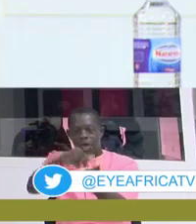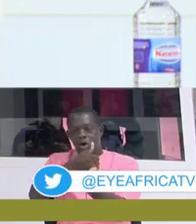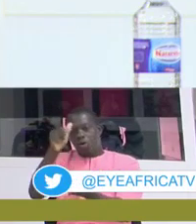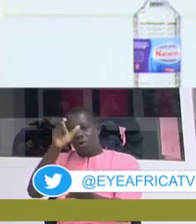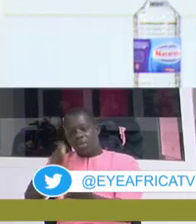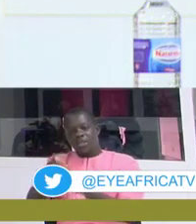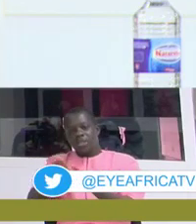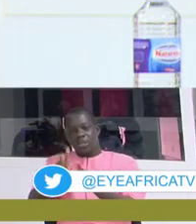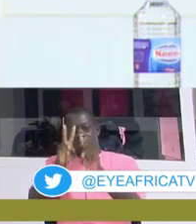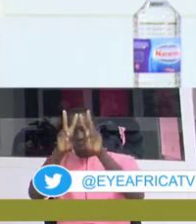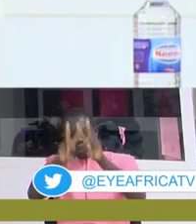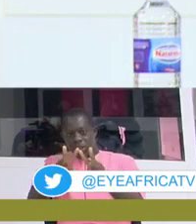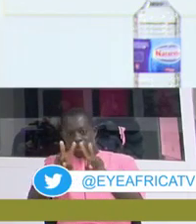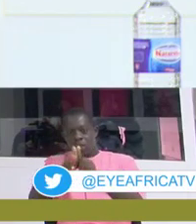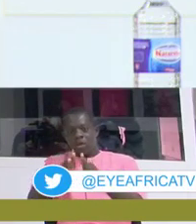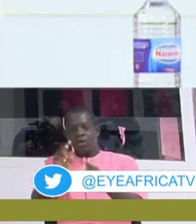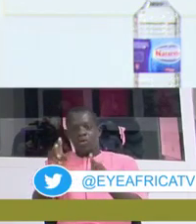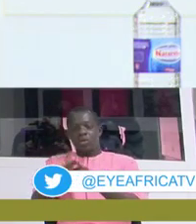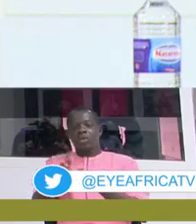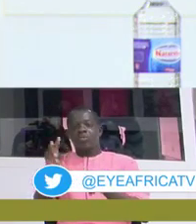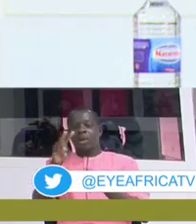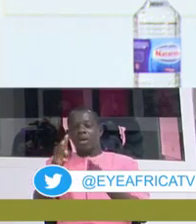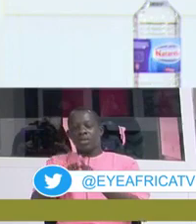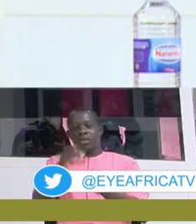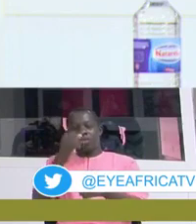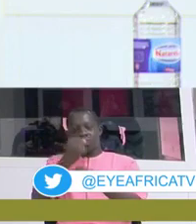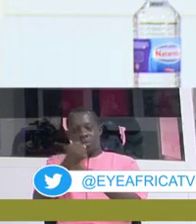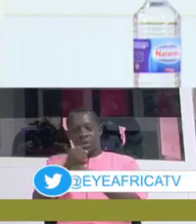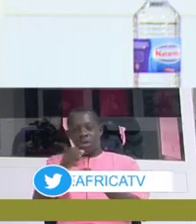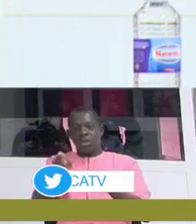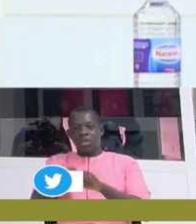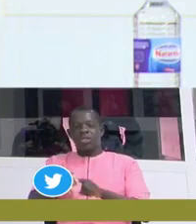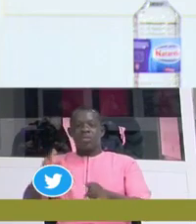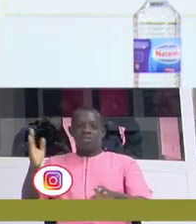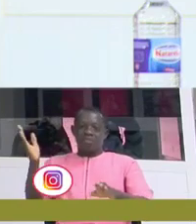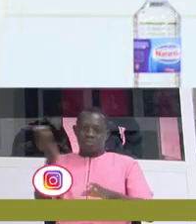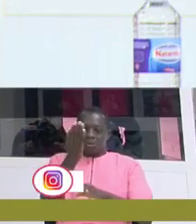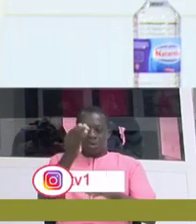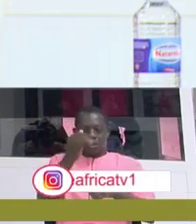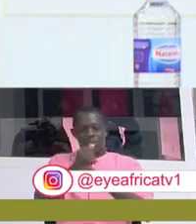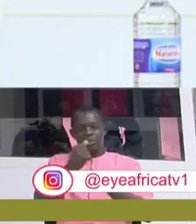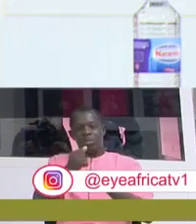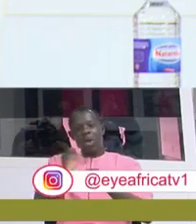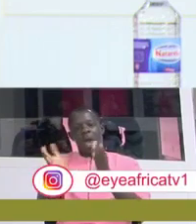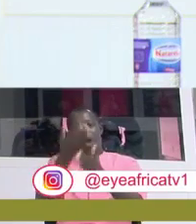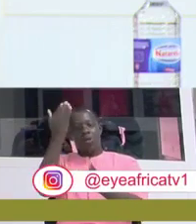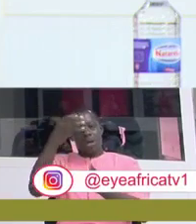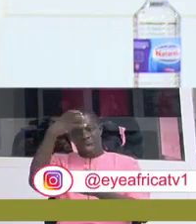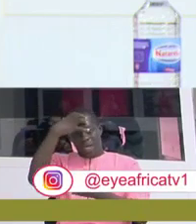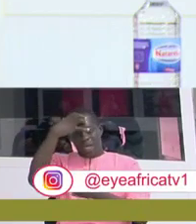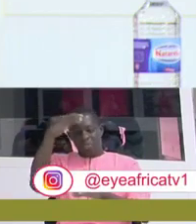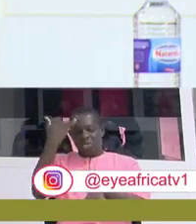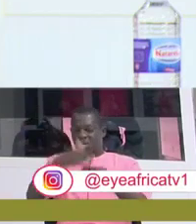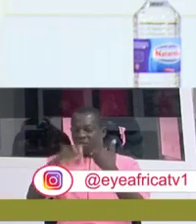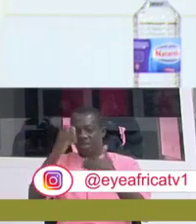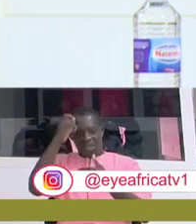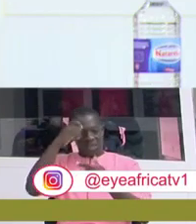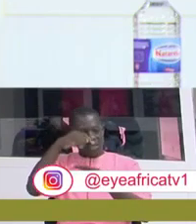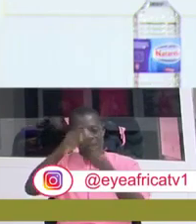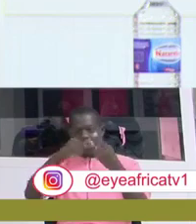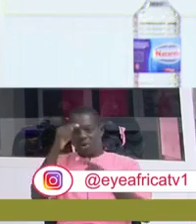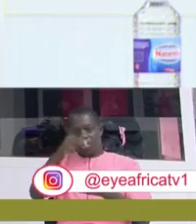being. Your eyes are locked to each other. And you take a sword and chop off his head. I never thought of